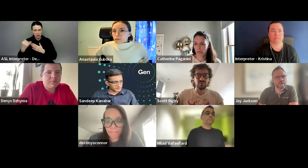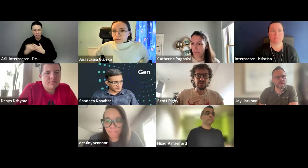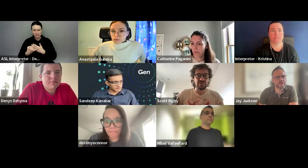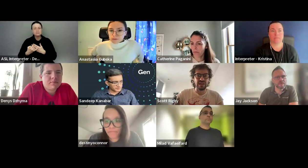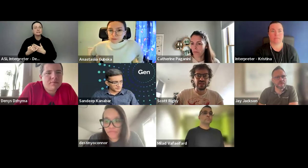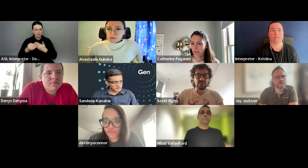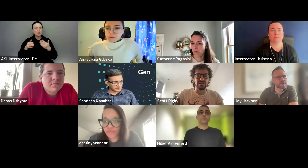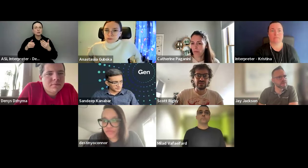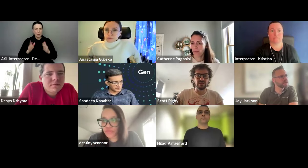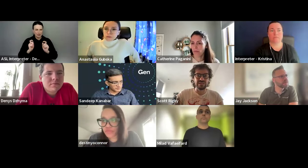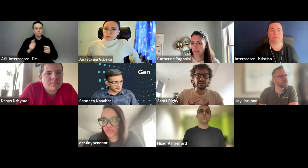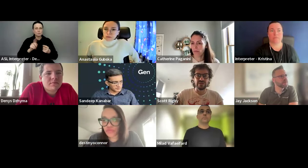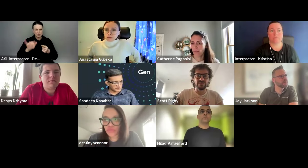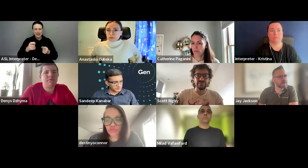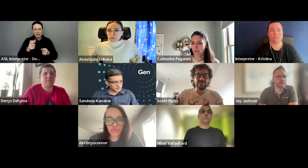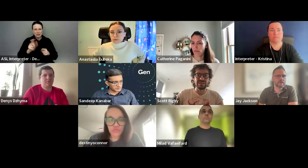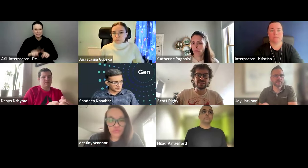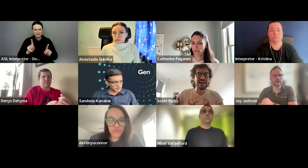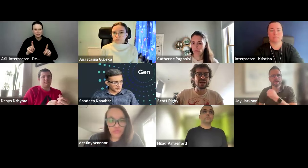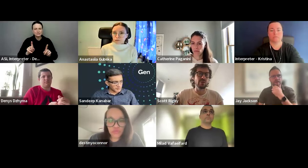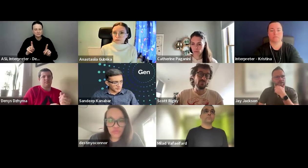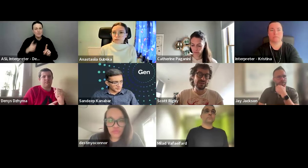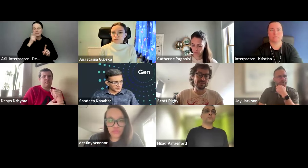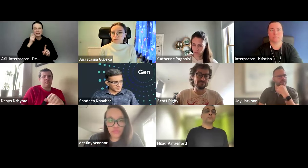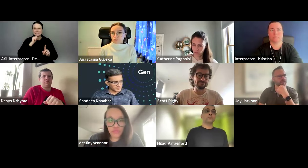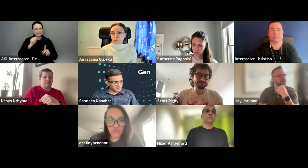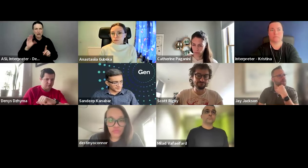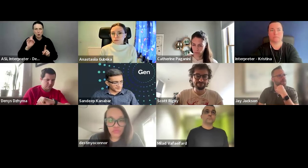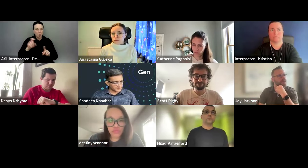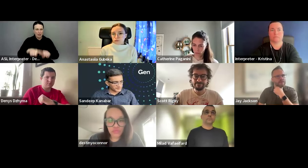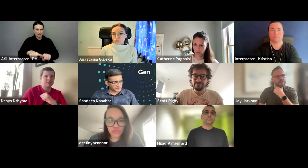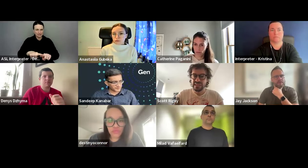to contribute to that too that's a little bit different because it's not code based.